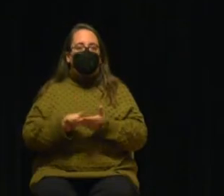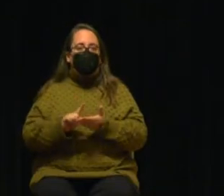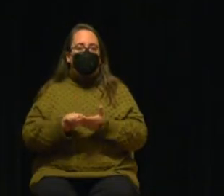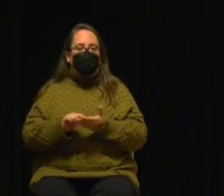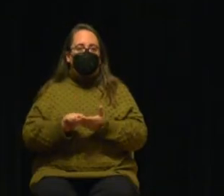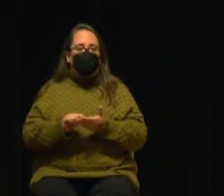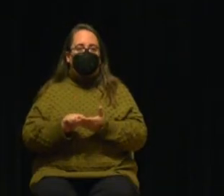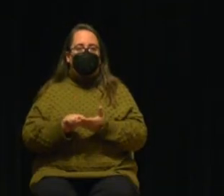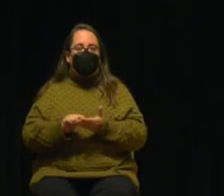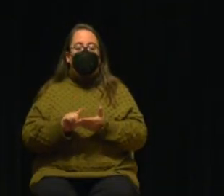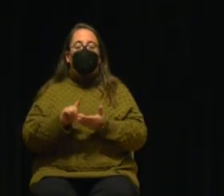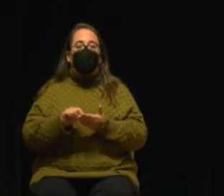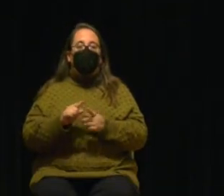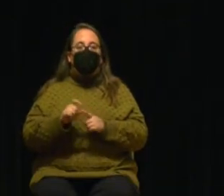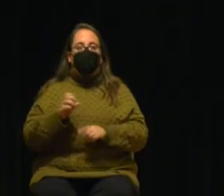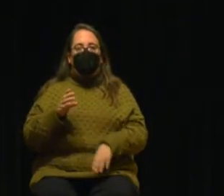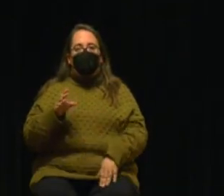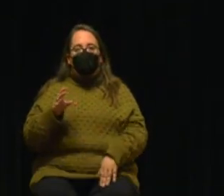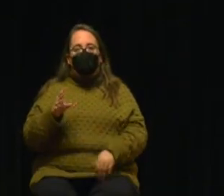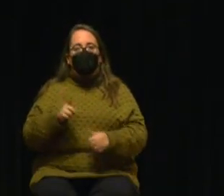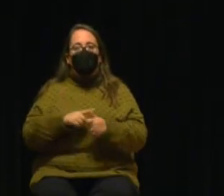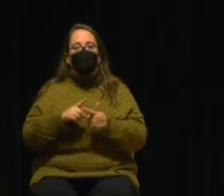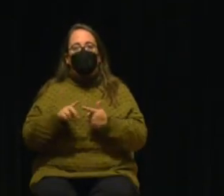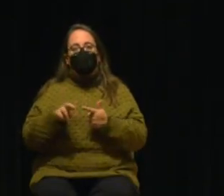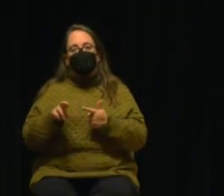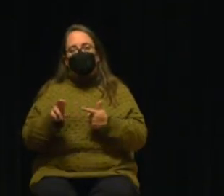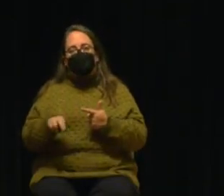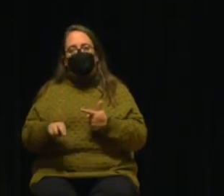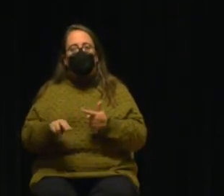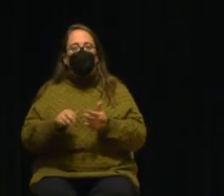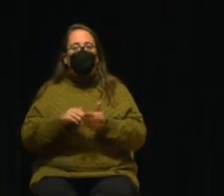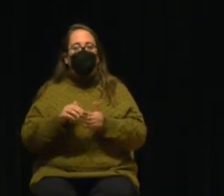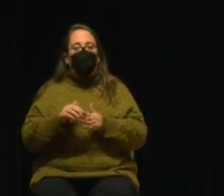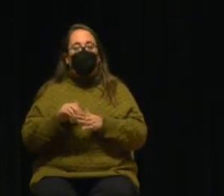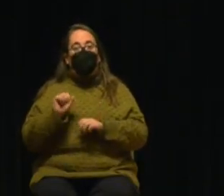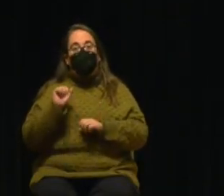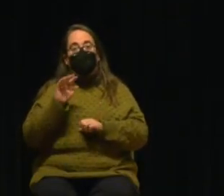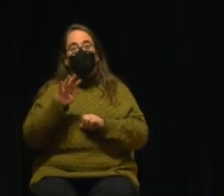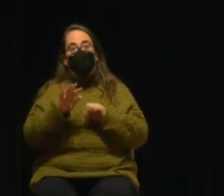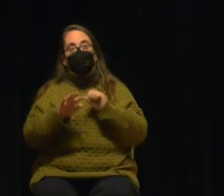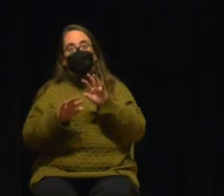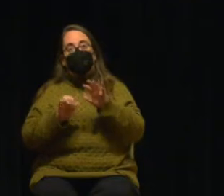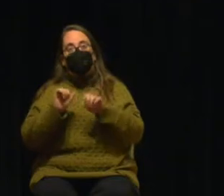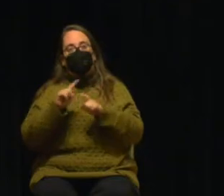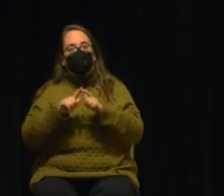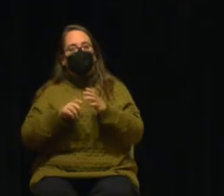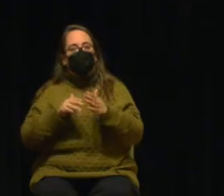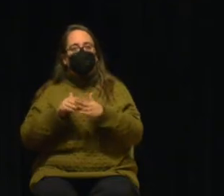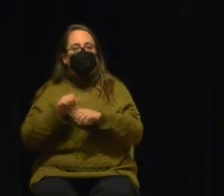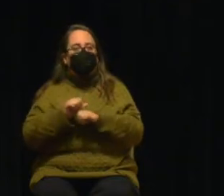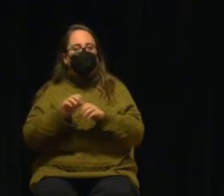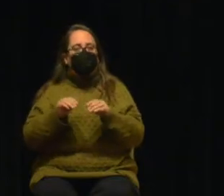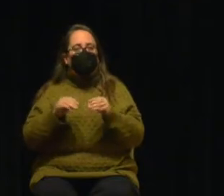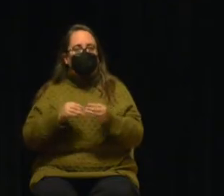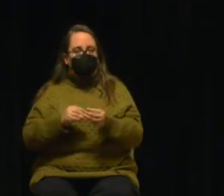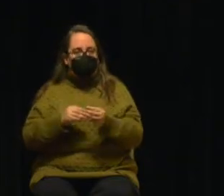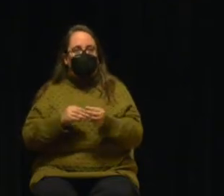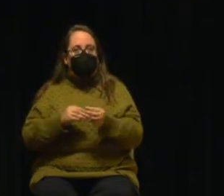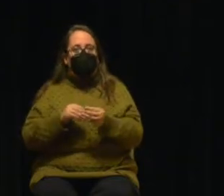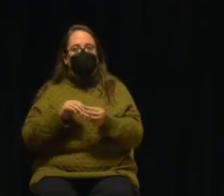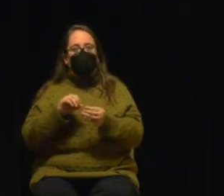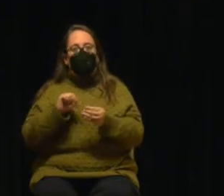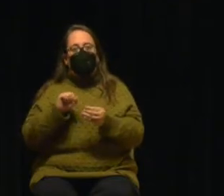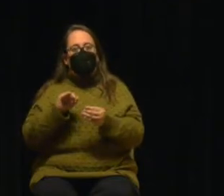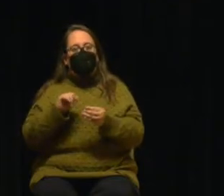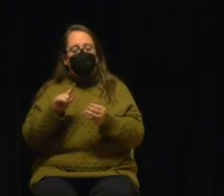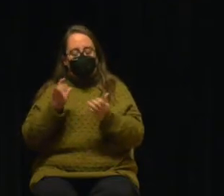So newspapers from Baltimore, from Richmond, were frequently sent to the anti-slavery office. Still pored through them, looking